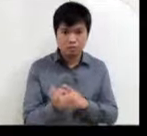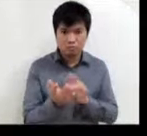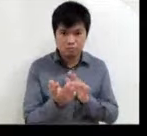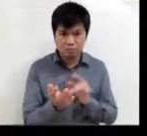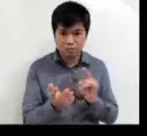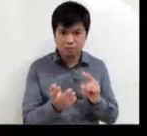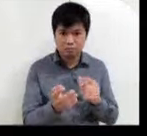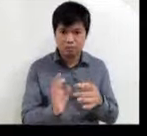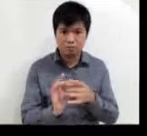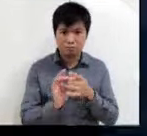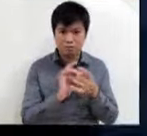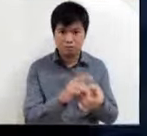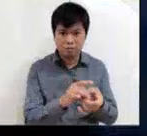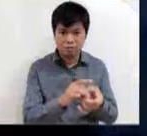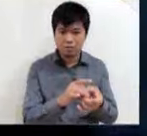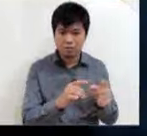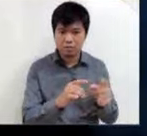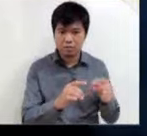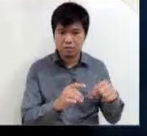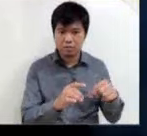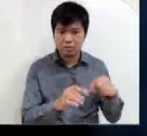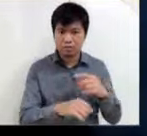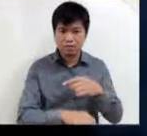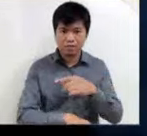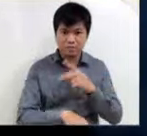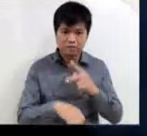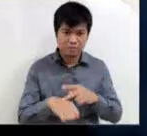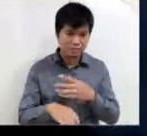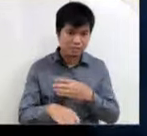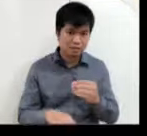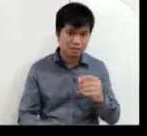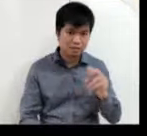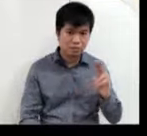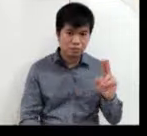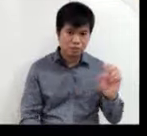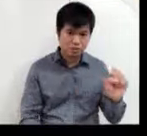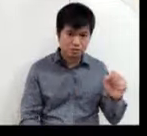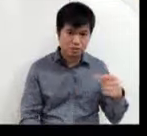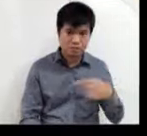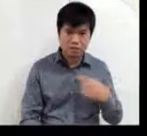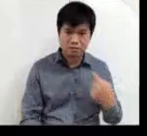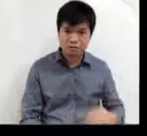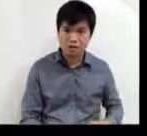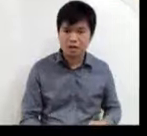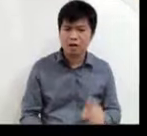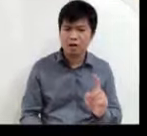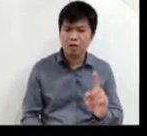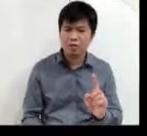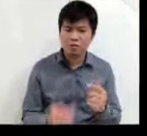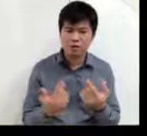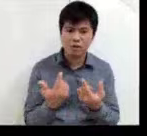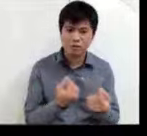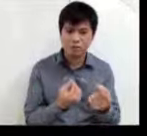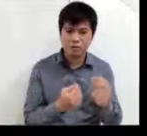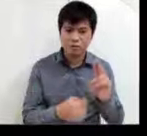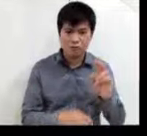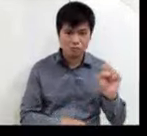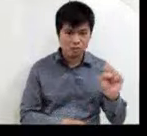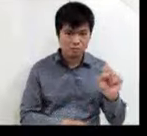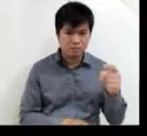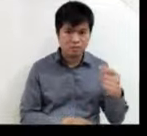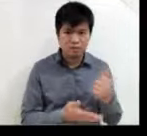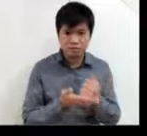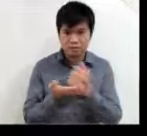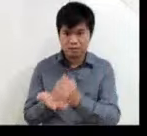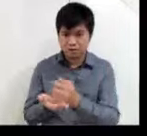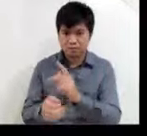the U.S. and the Philippines on this matter. What do you think the U.S. can do in order to help the Philippines a little more directly